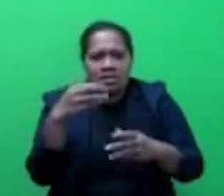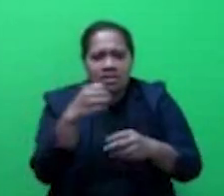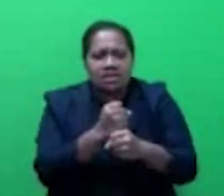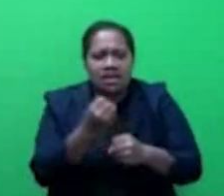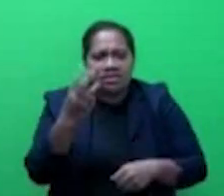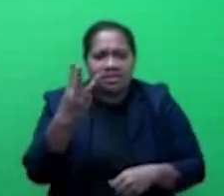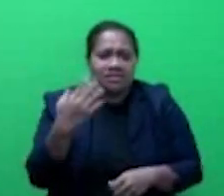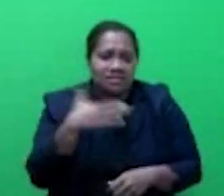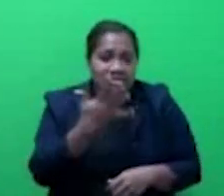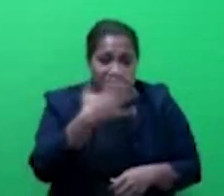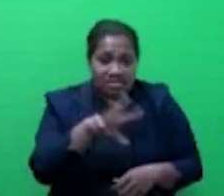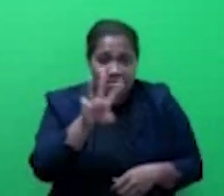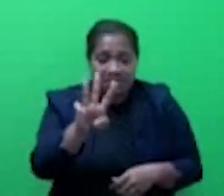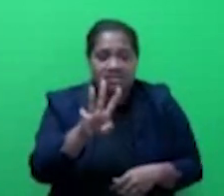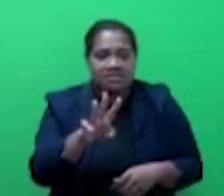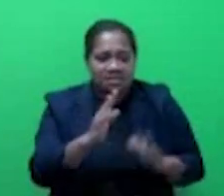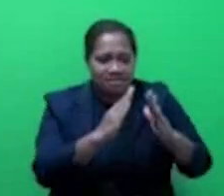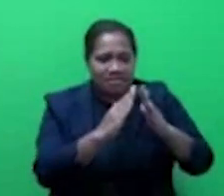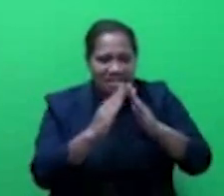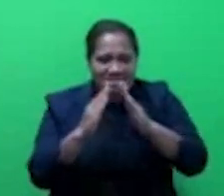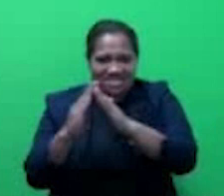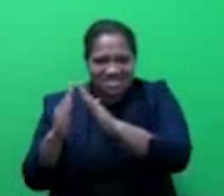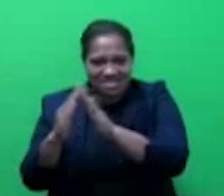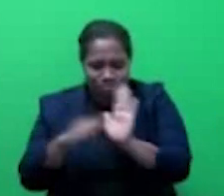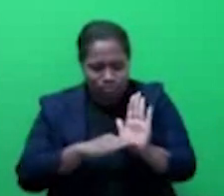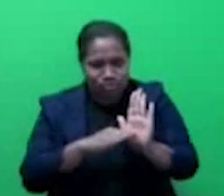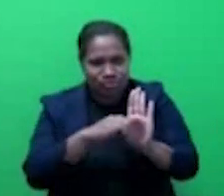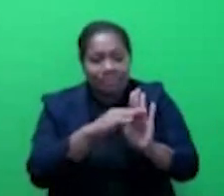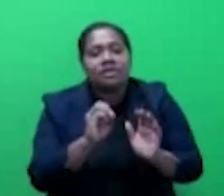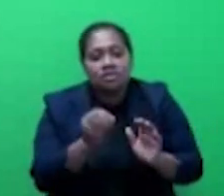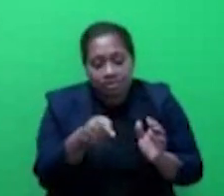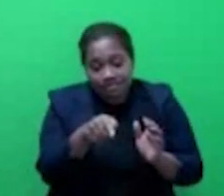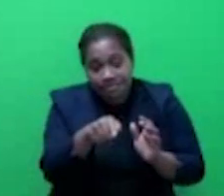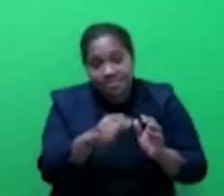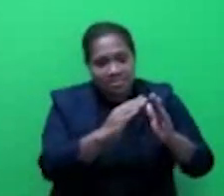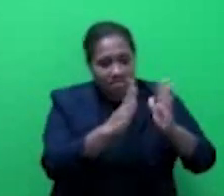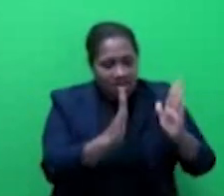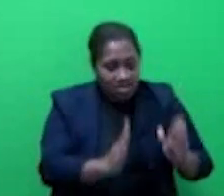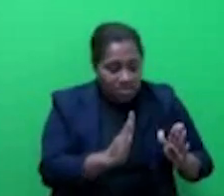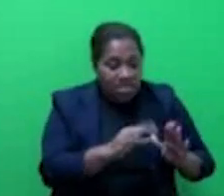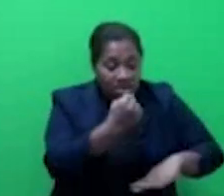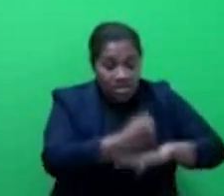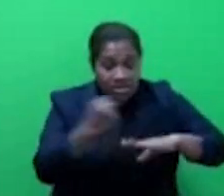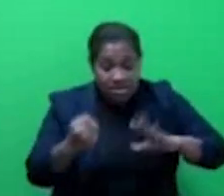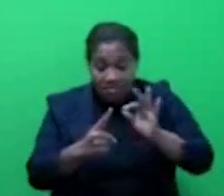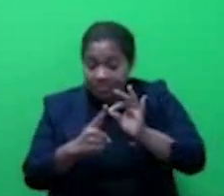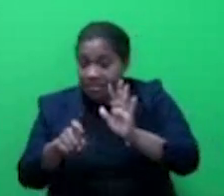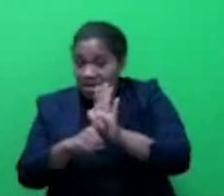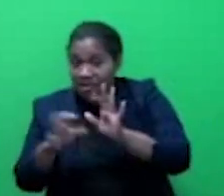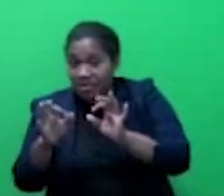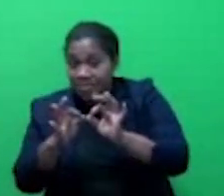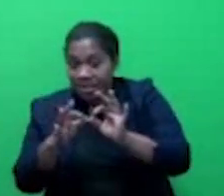Honorable Tumbuya mentioned about the merger of Housing Authority with PRB. There are a lot